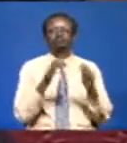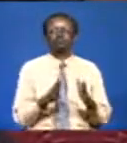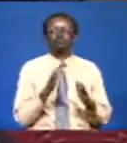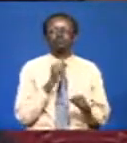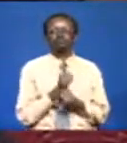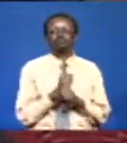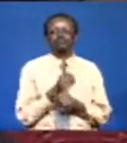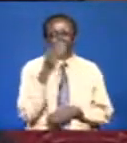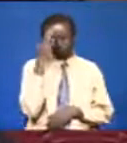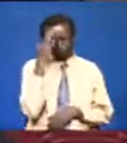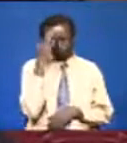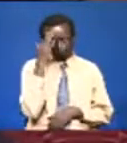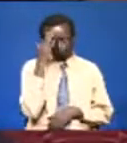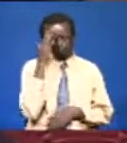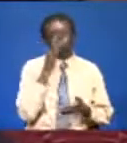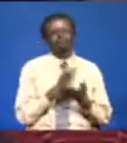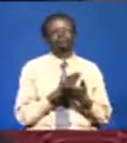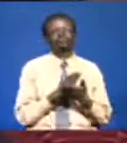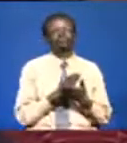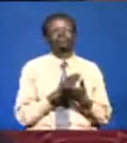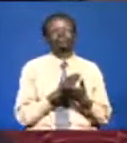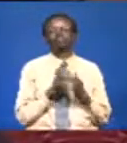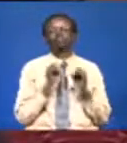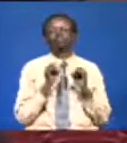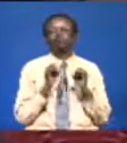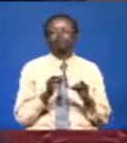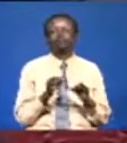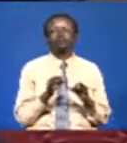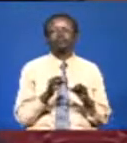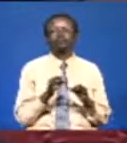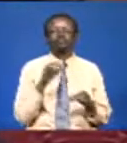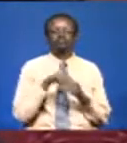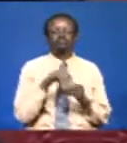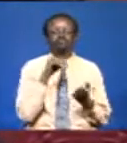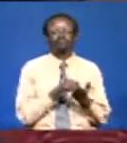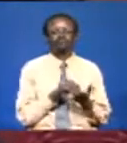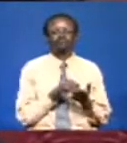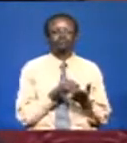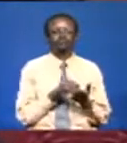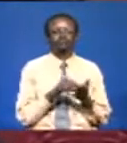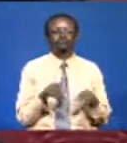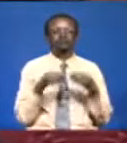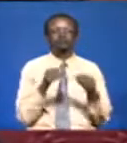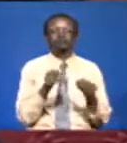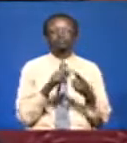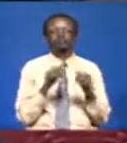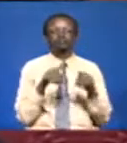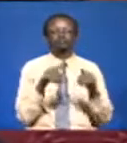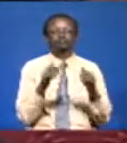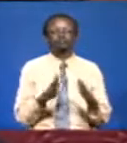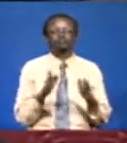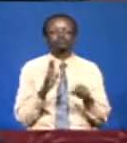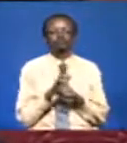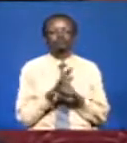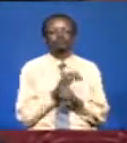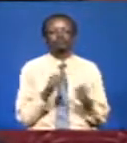know exactly whether the inputs that they have given to the farmers they are put in place or they're used well. So, Mr.